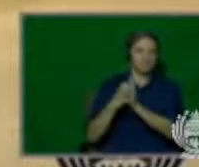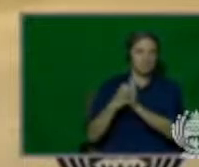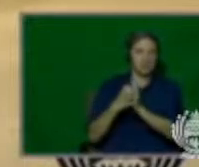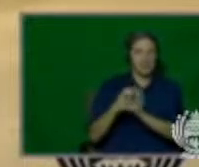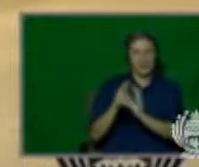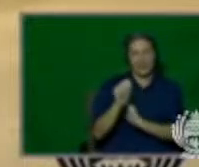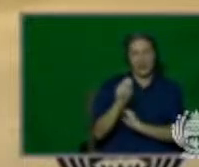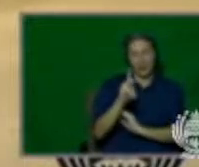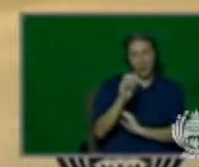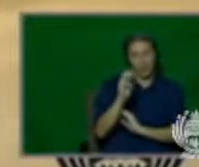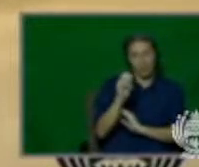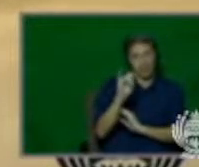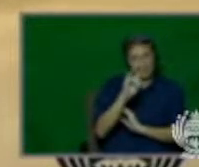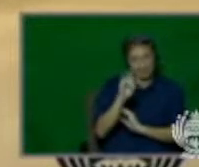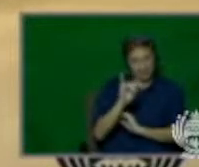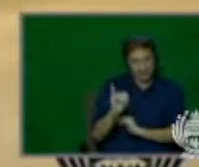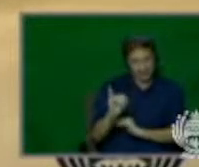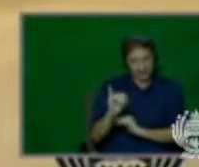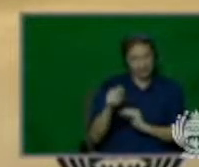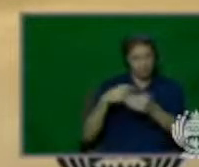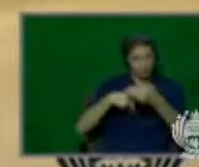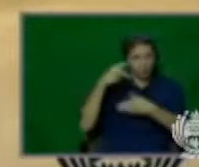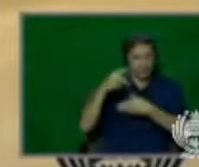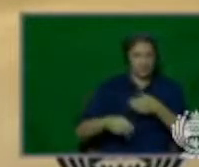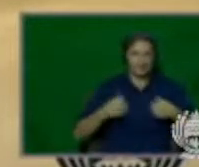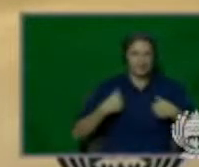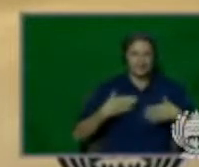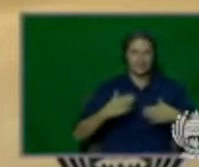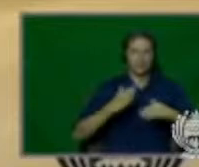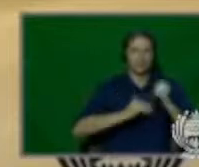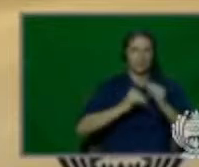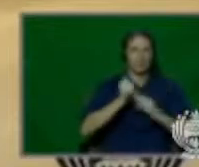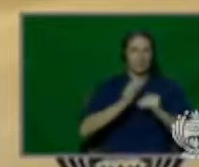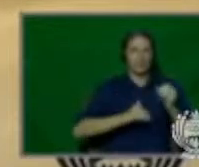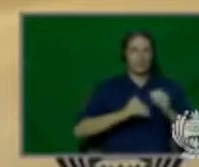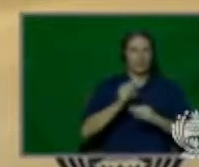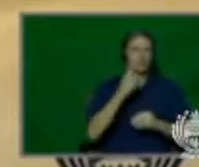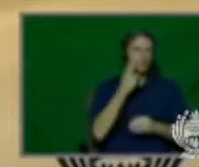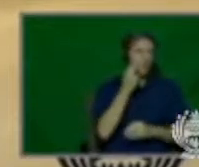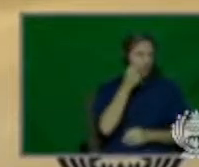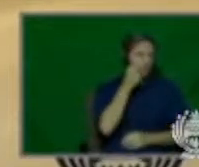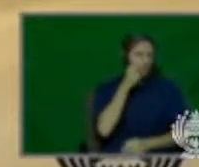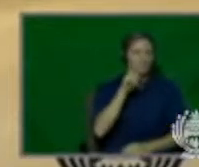project is expected to commence construction in November 2027,